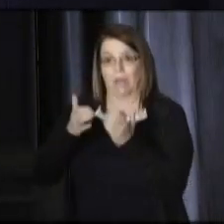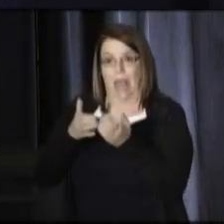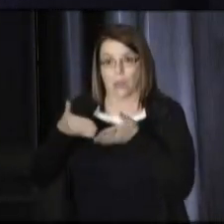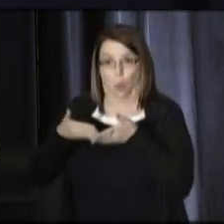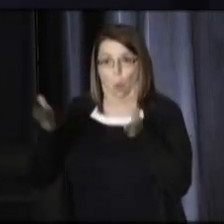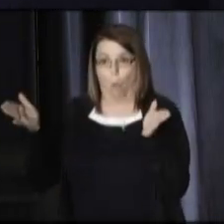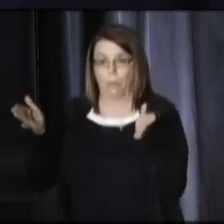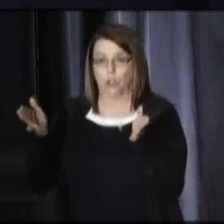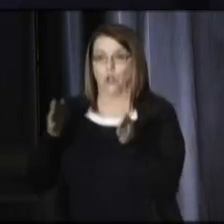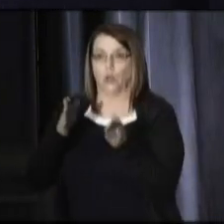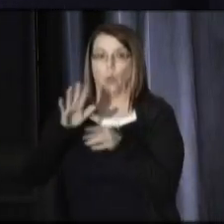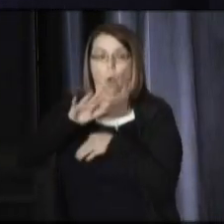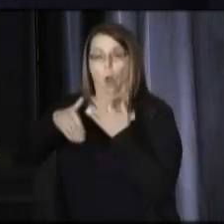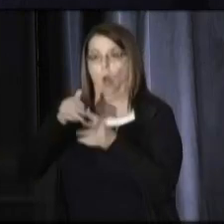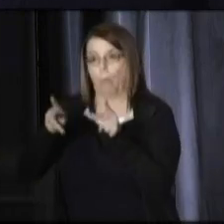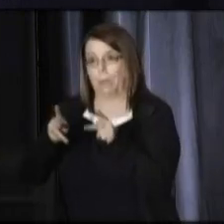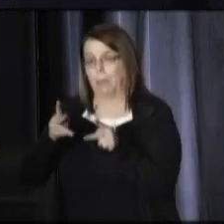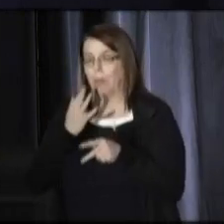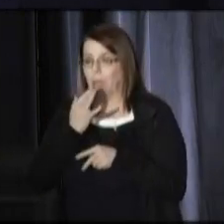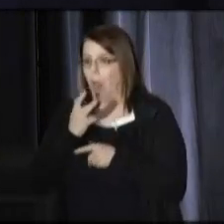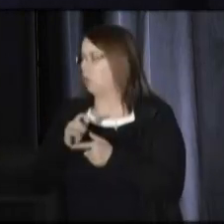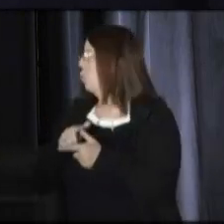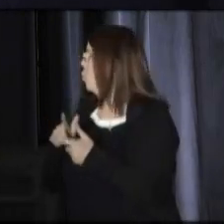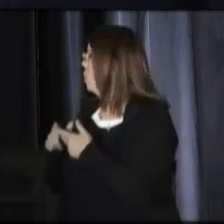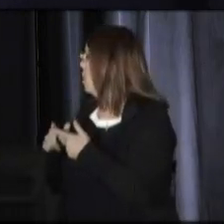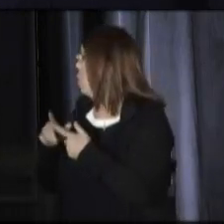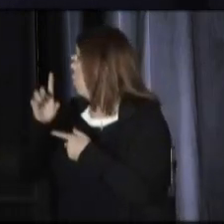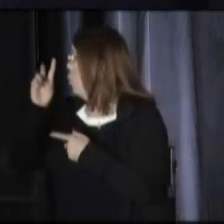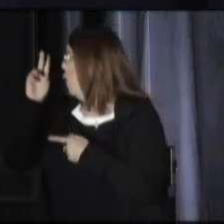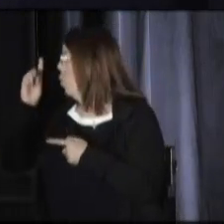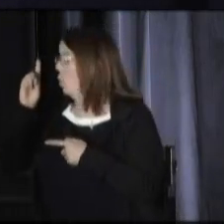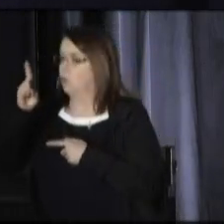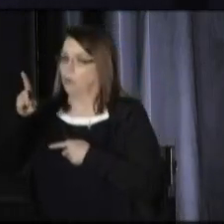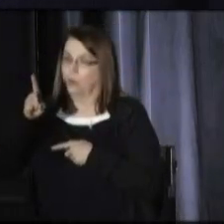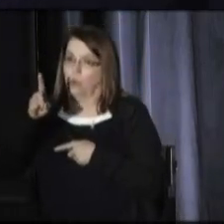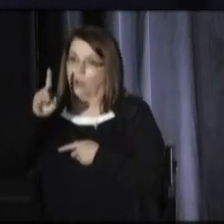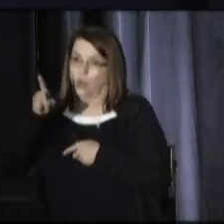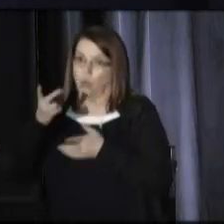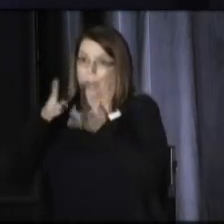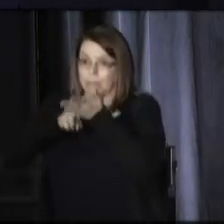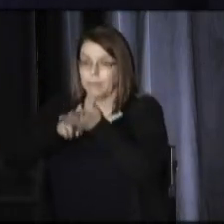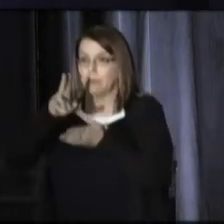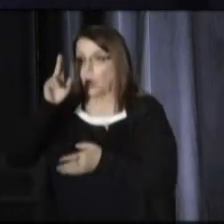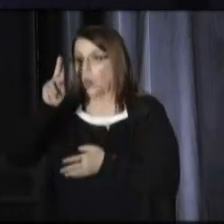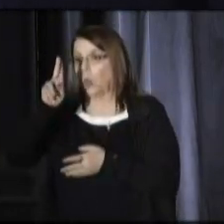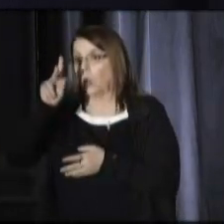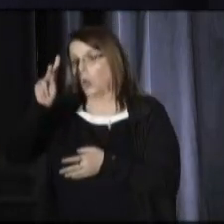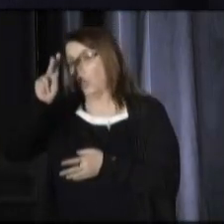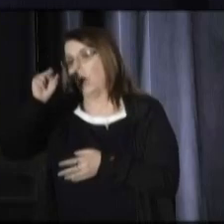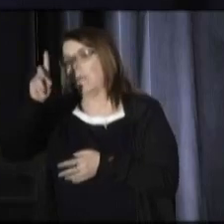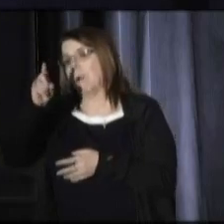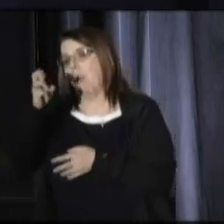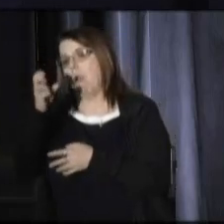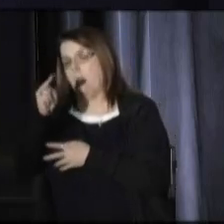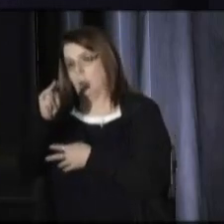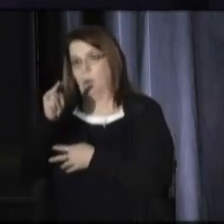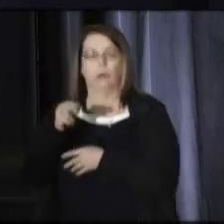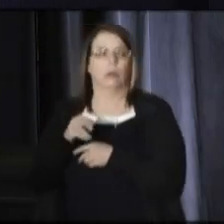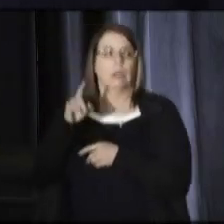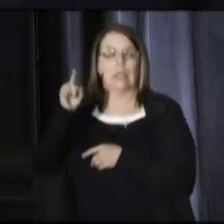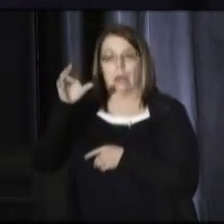our annual retreat will resume in person for poets and fiction writers. And since the beginning of the pandemic, we've been offering